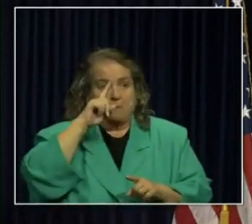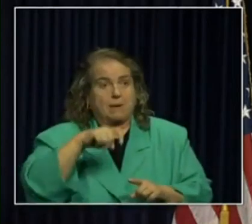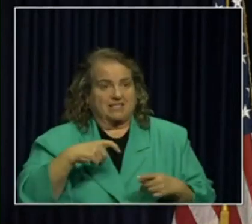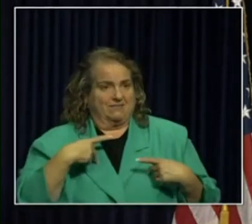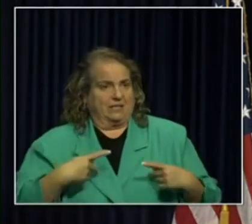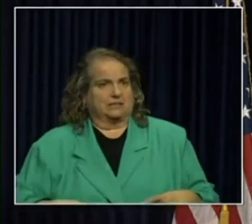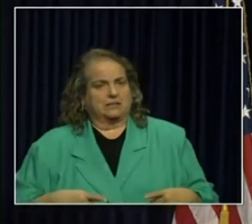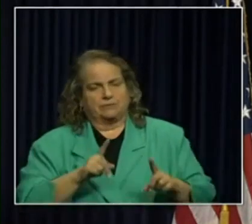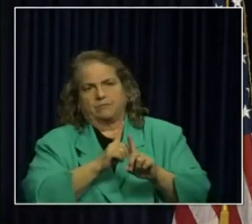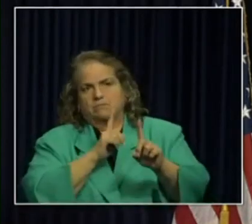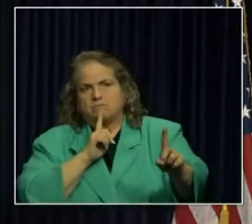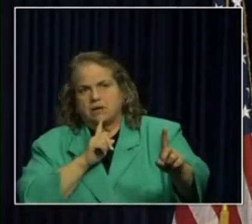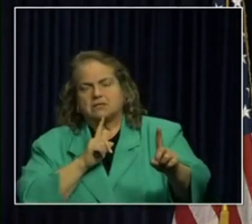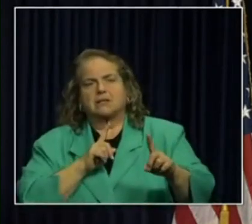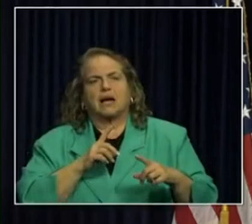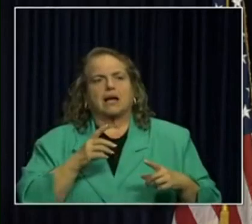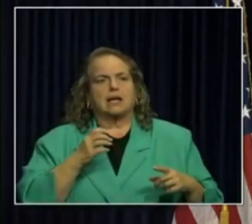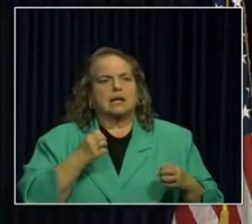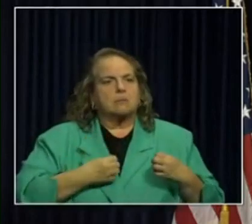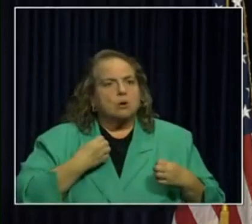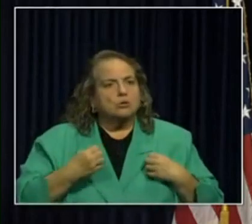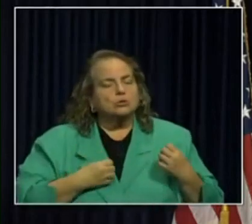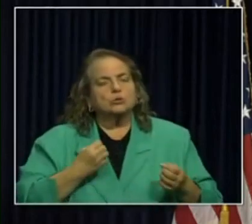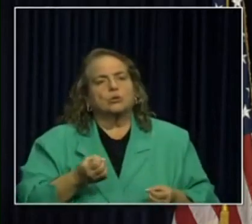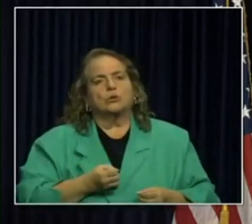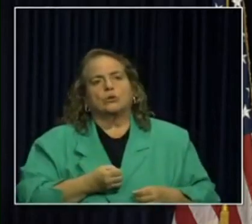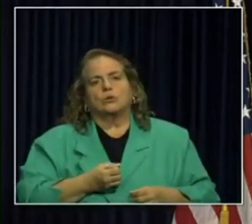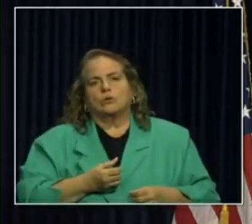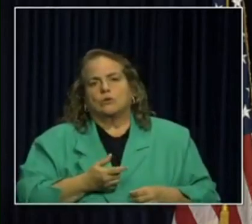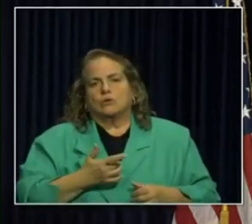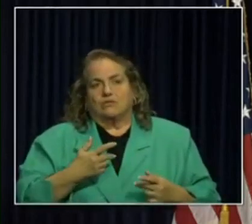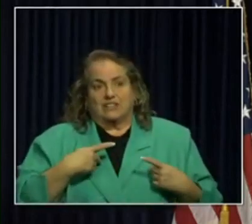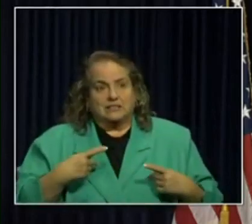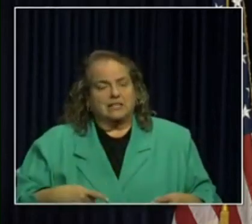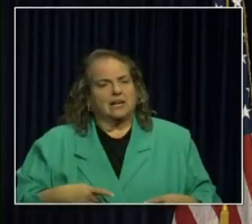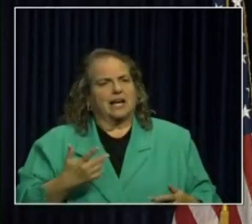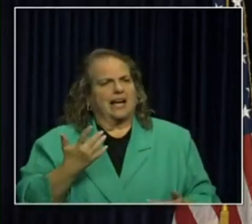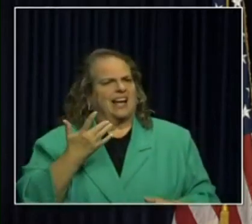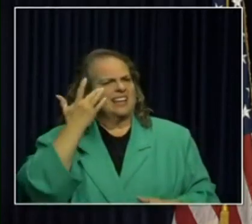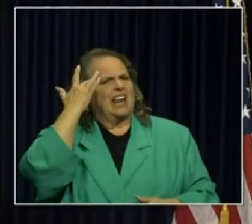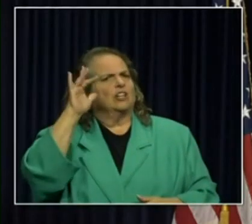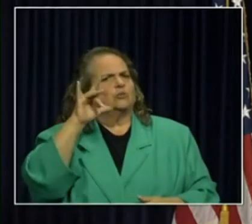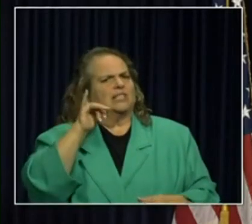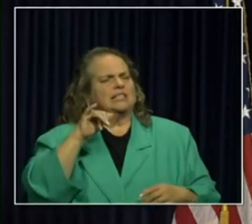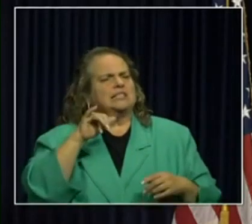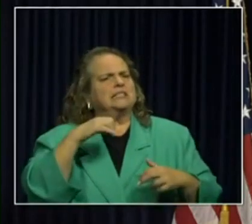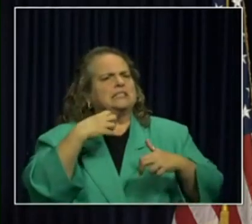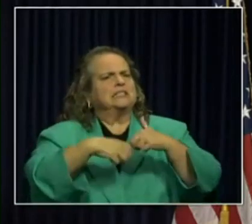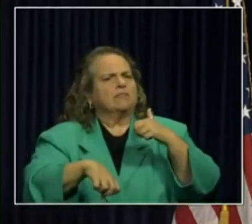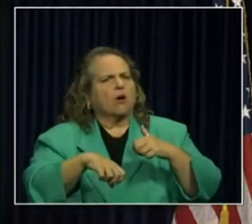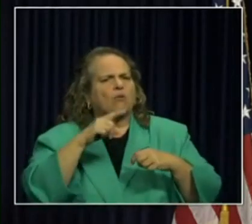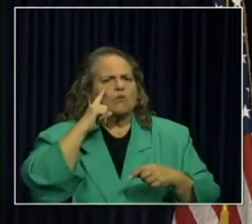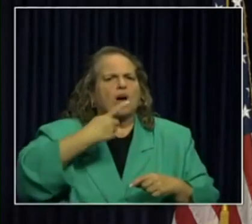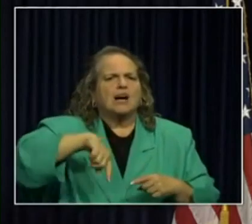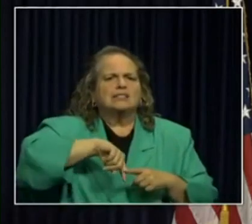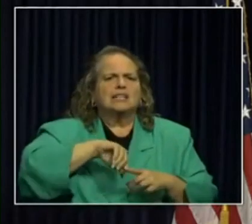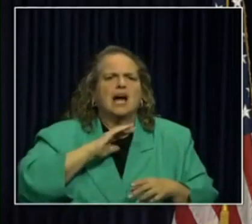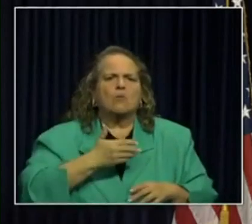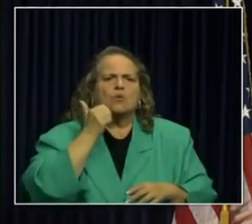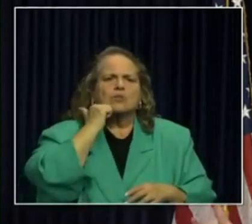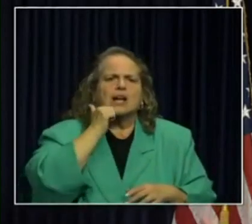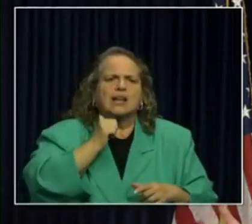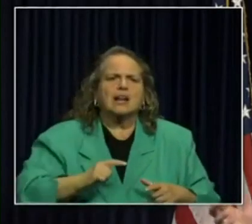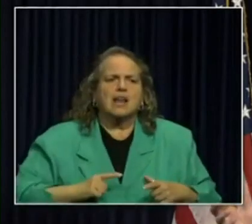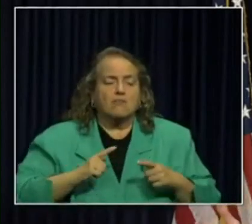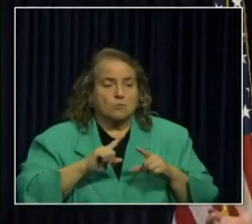be emotionally, physically, intellectually difficult for us in our daily lives. But the more